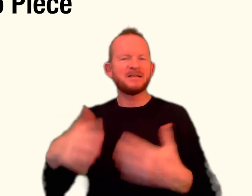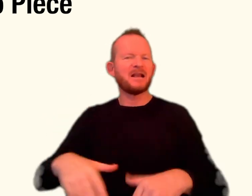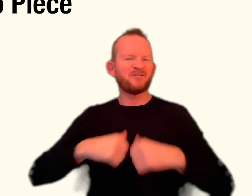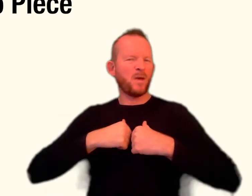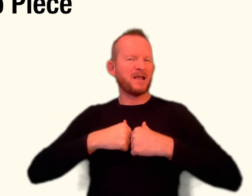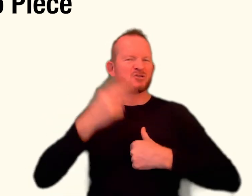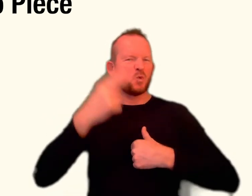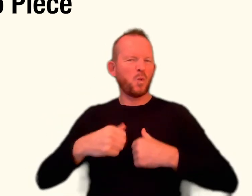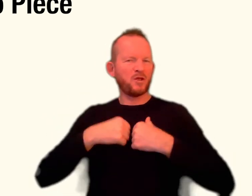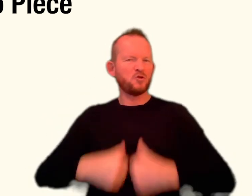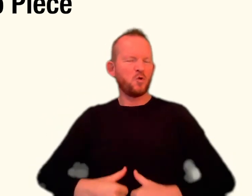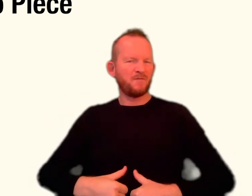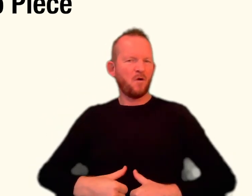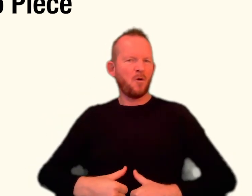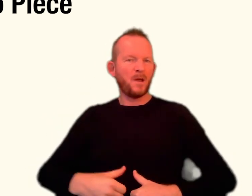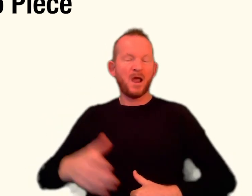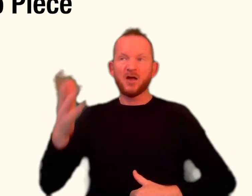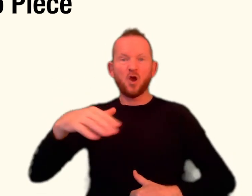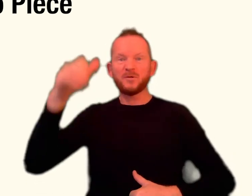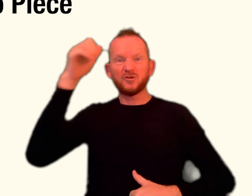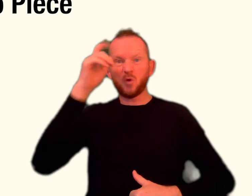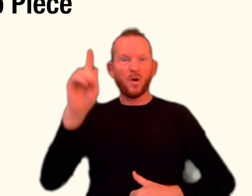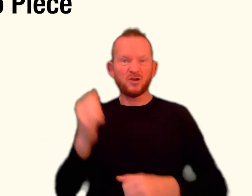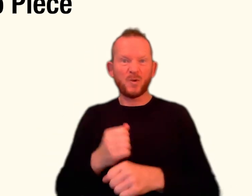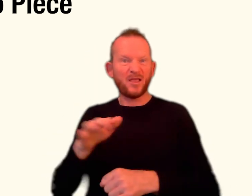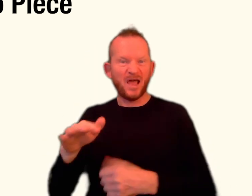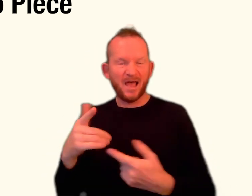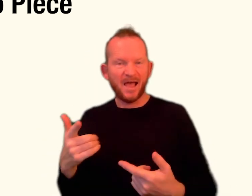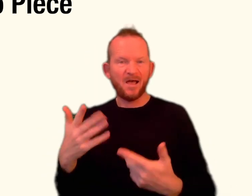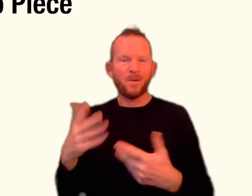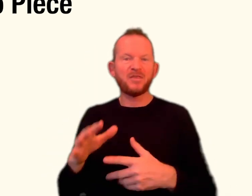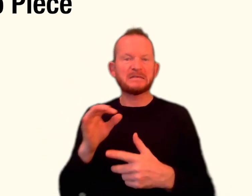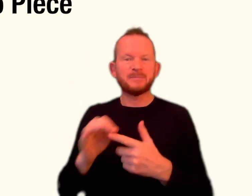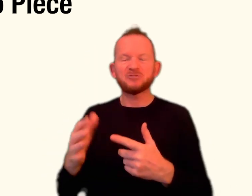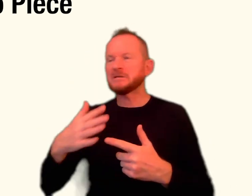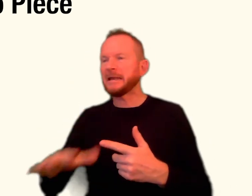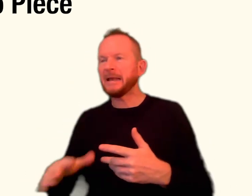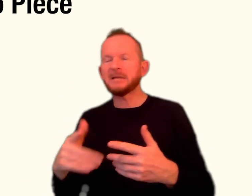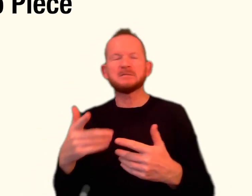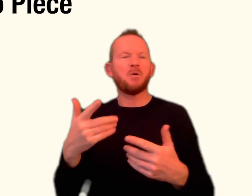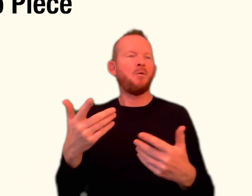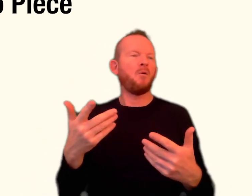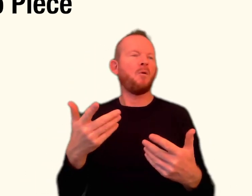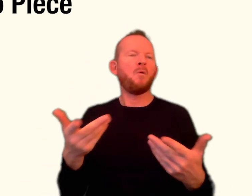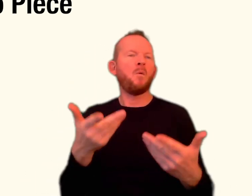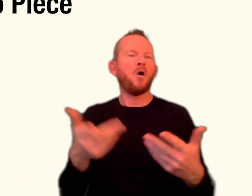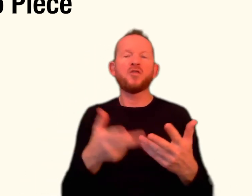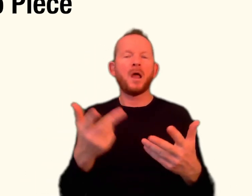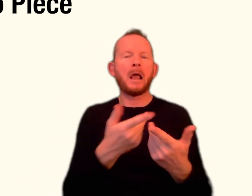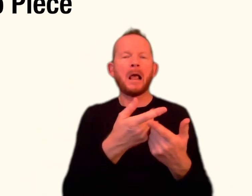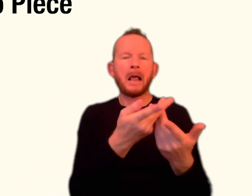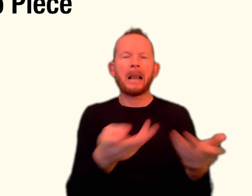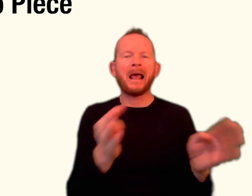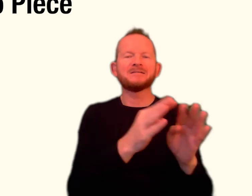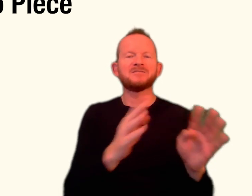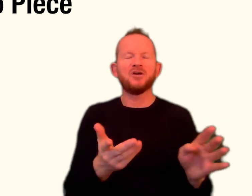uniform. Nobody knew what you were doing at FE college, whether you were in special needs or whether you were in a other class. You